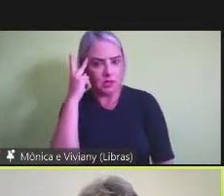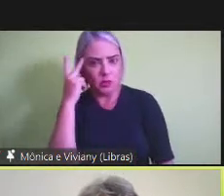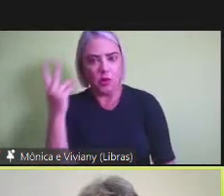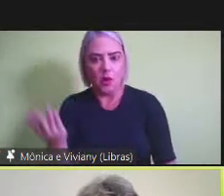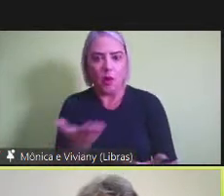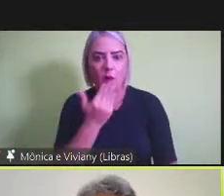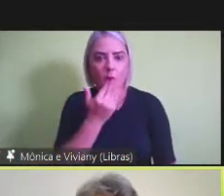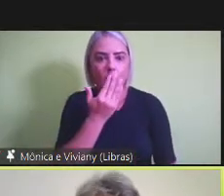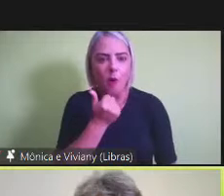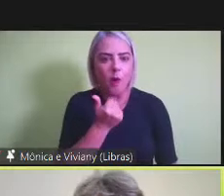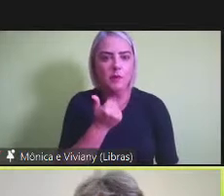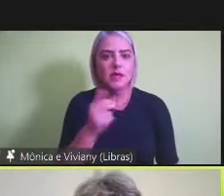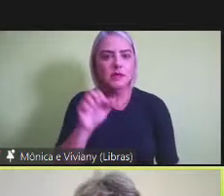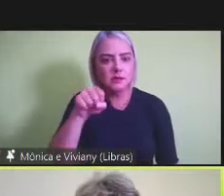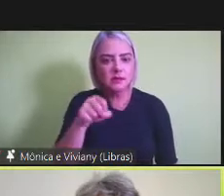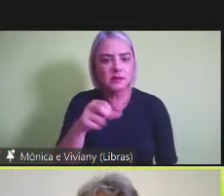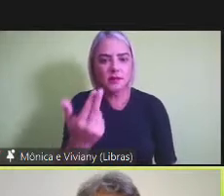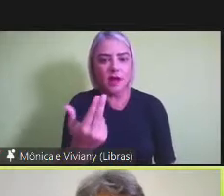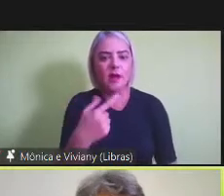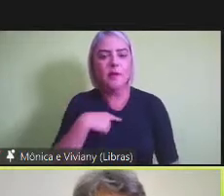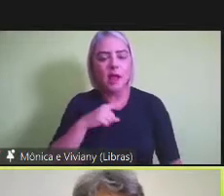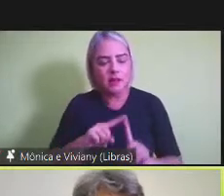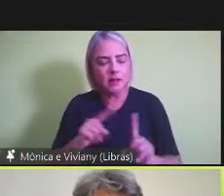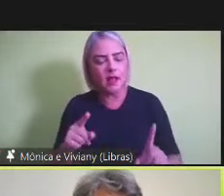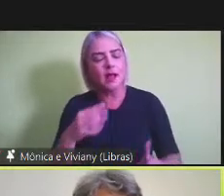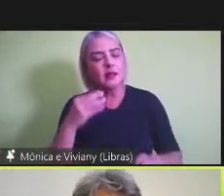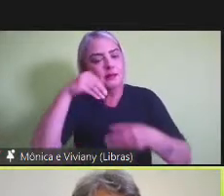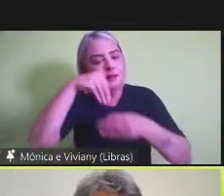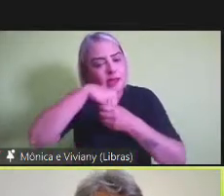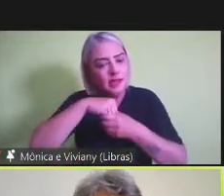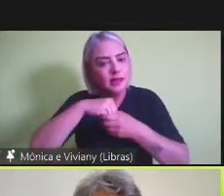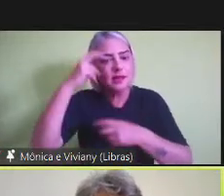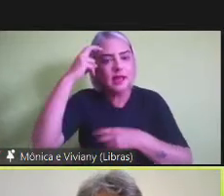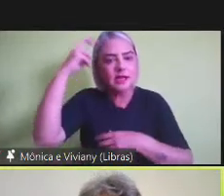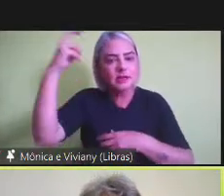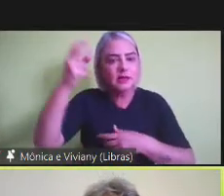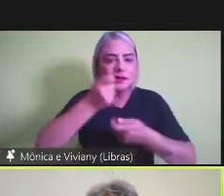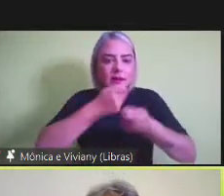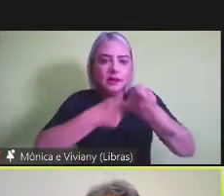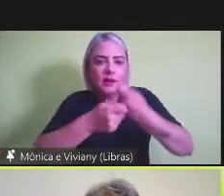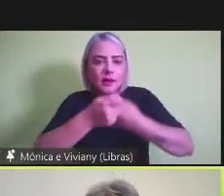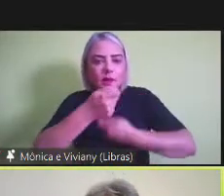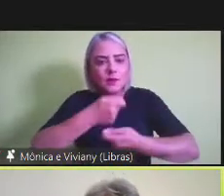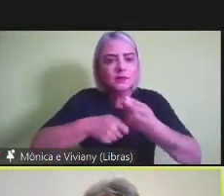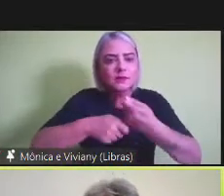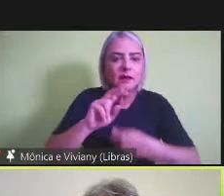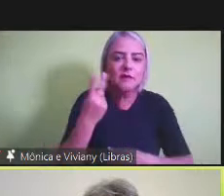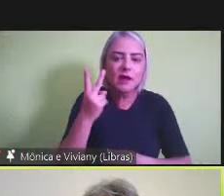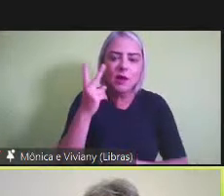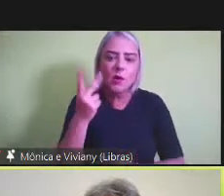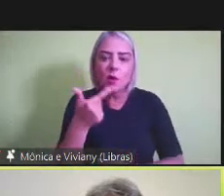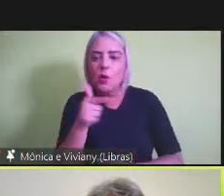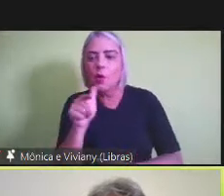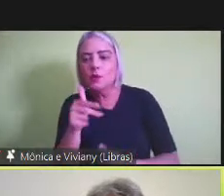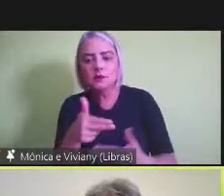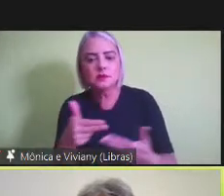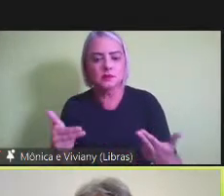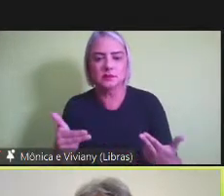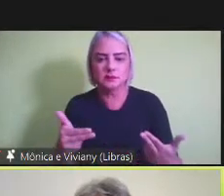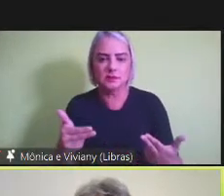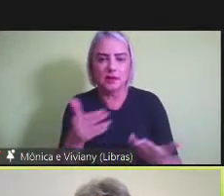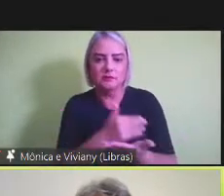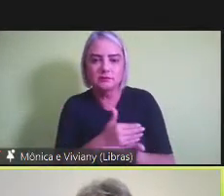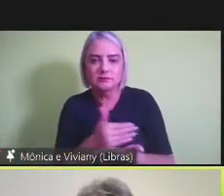that this is weird because people get fed this way or they feed themselves this way. But within this kind of culture, we